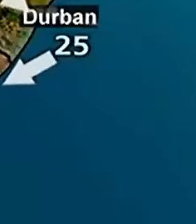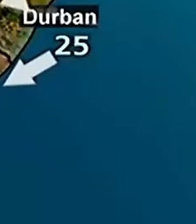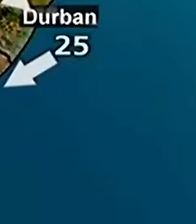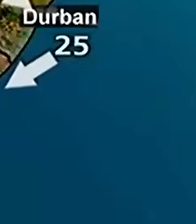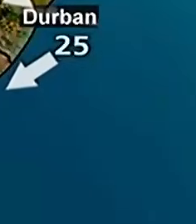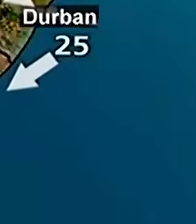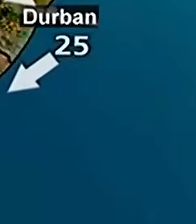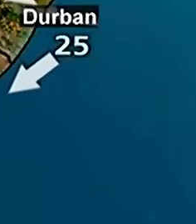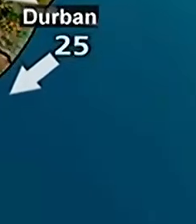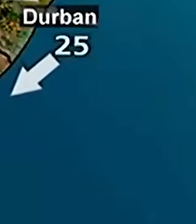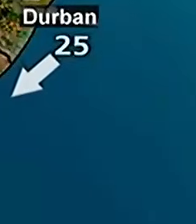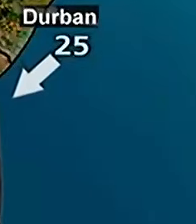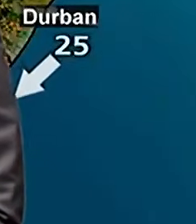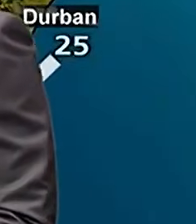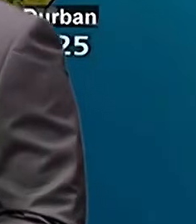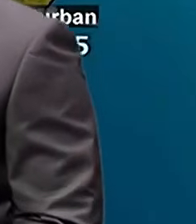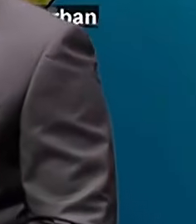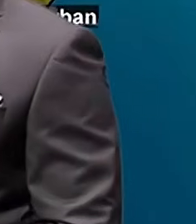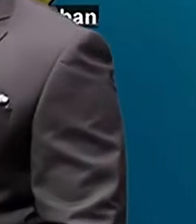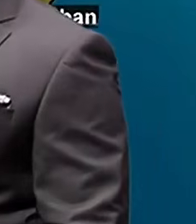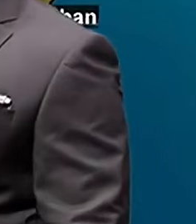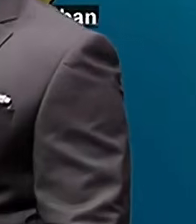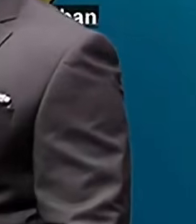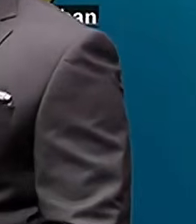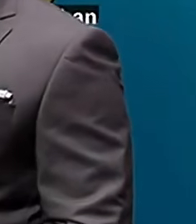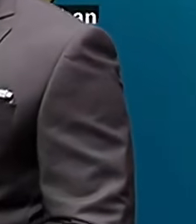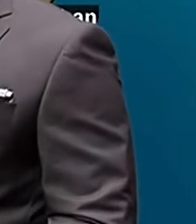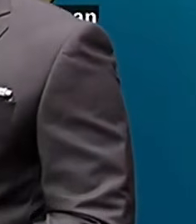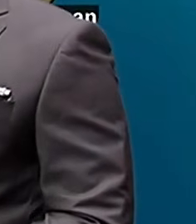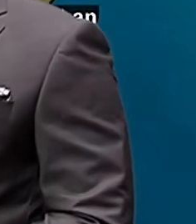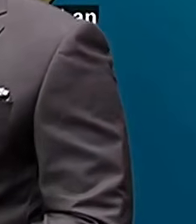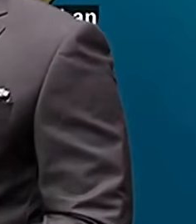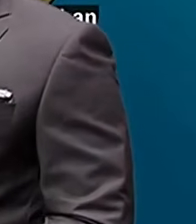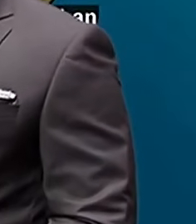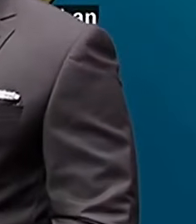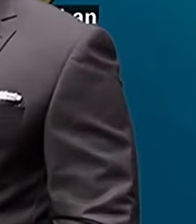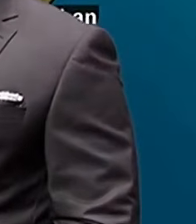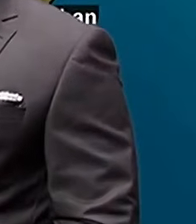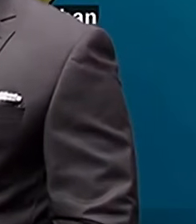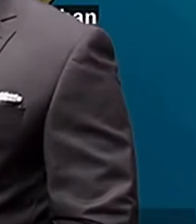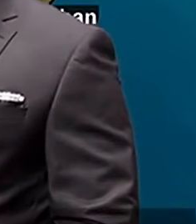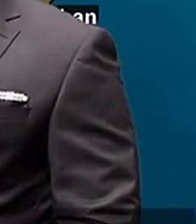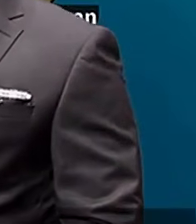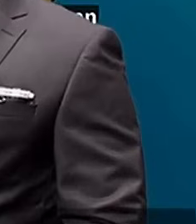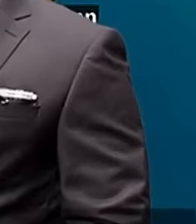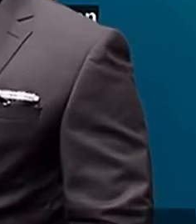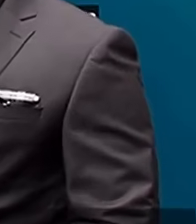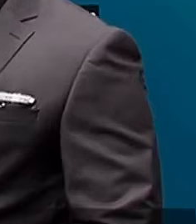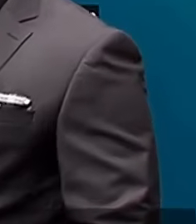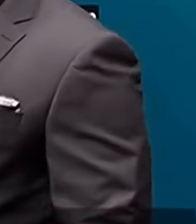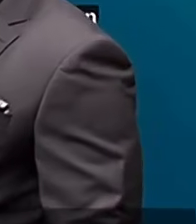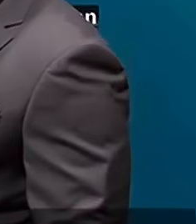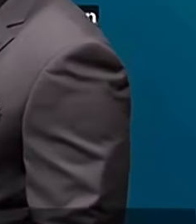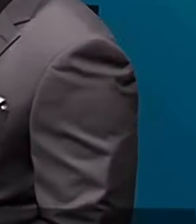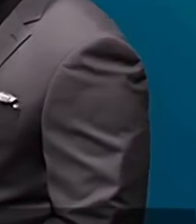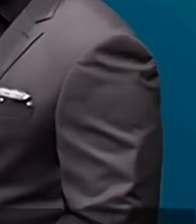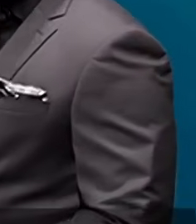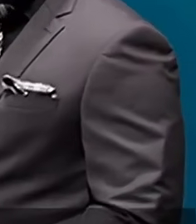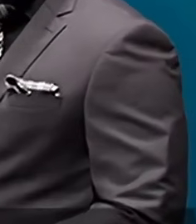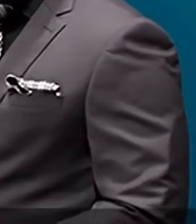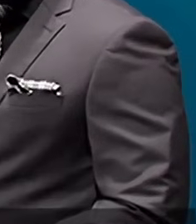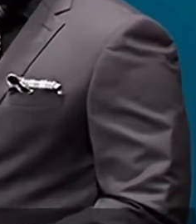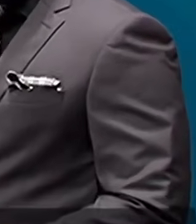Khatsedi ke a leboa ba boima dume tsa bole semega jeno hlakile re khola mabatang hlahlele ba dipula tse saeng ka re shebile ka Kapa Bophirima ho tla jela ka Freeline ha o pula tse lebeletseng re